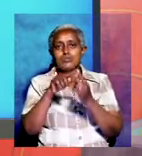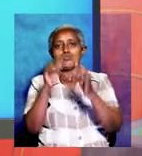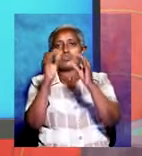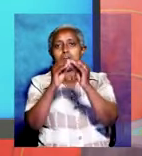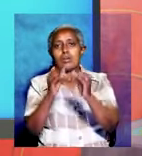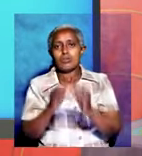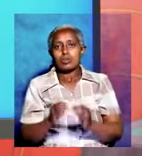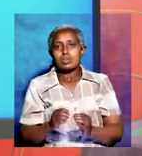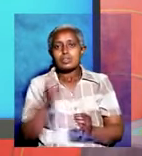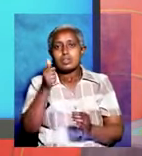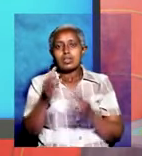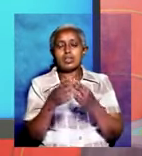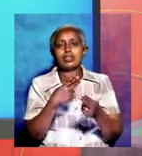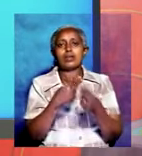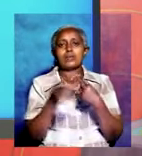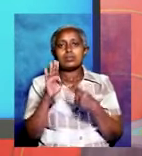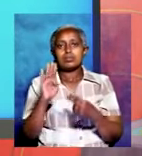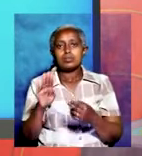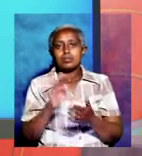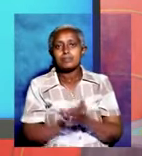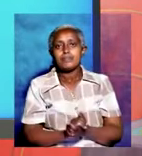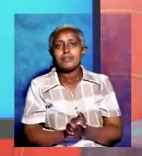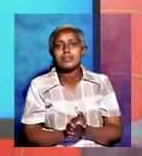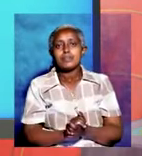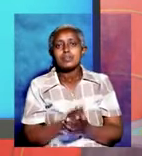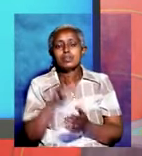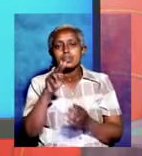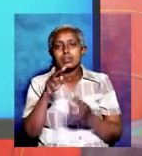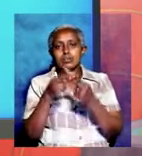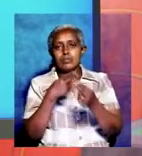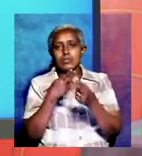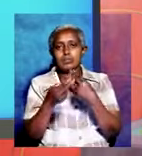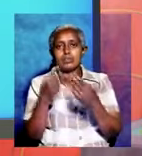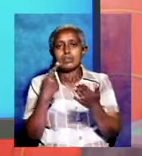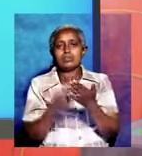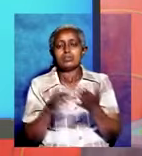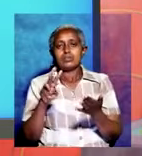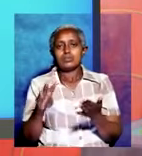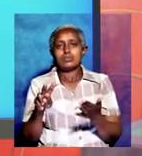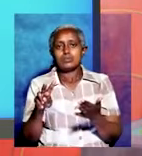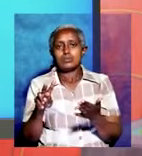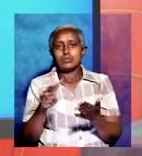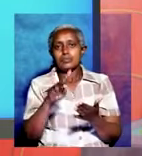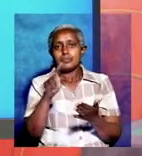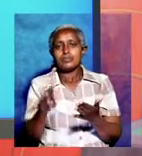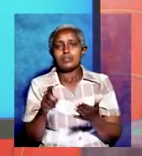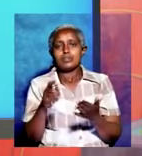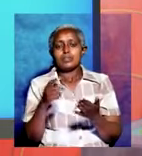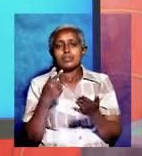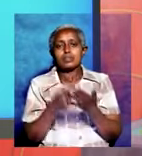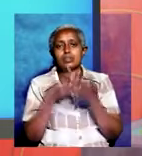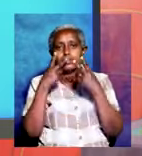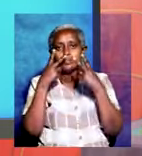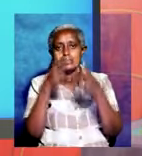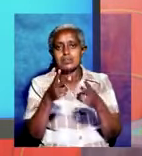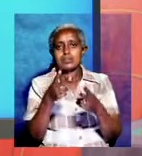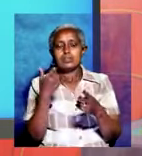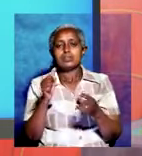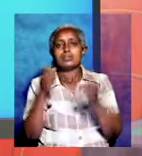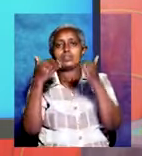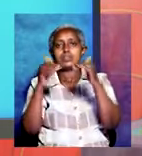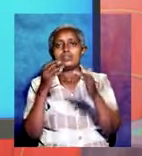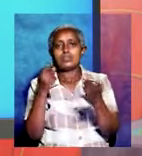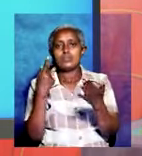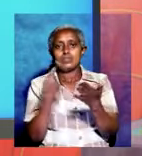calculate A times B. Can we multiply these two? Let's see the size of